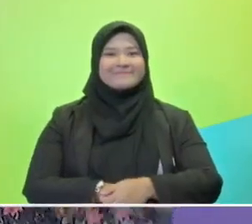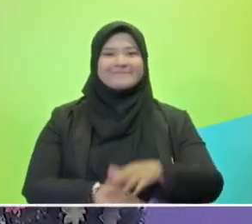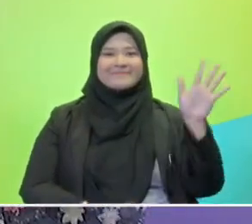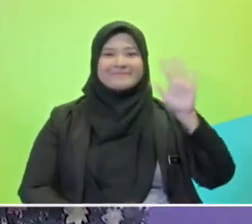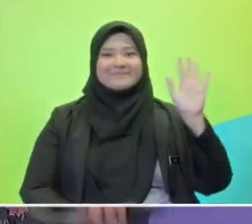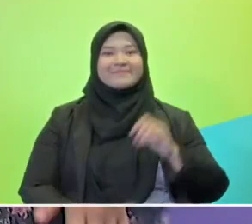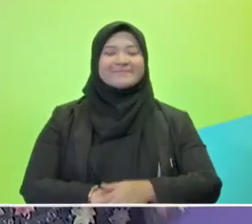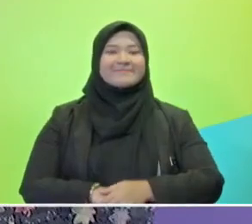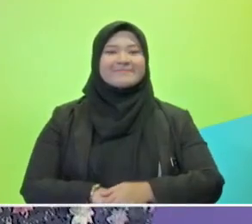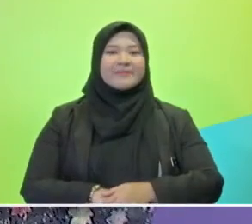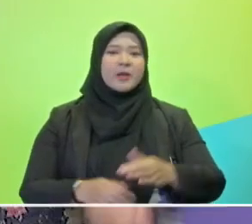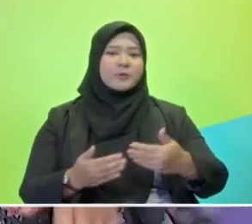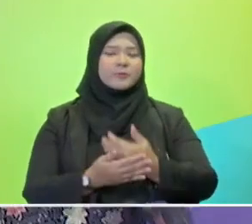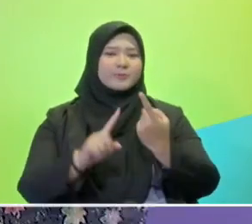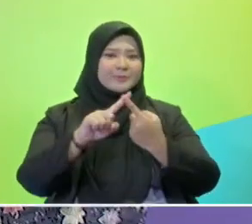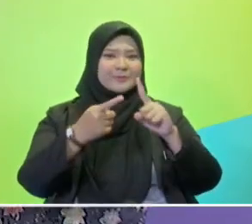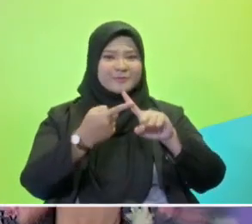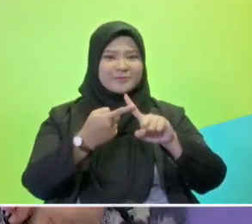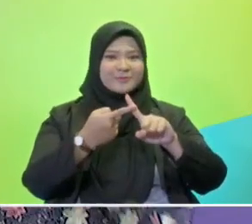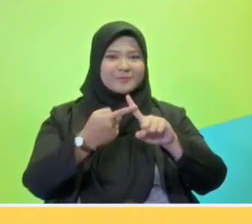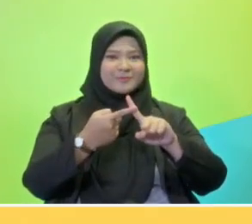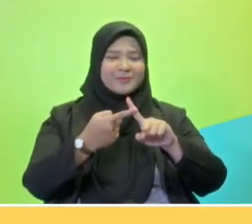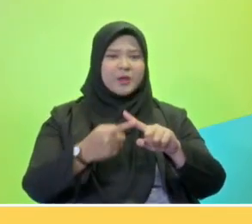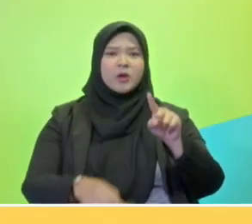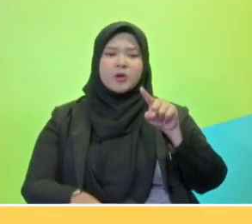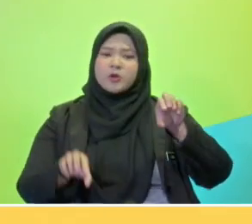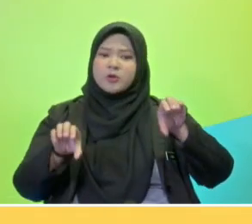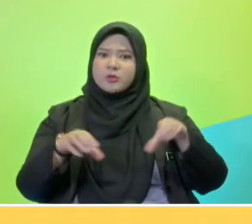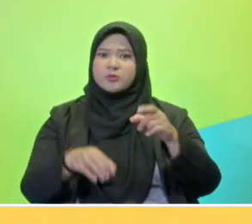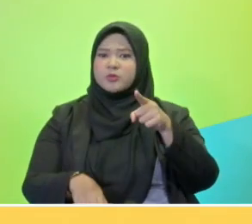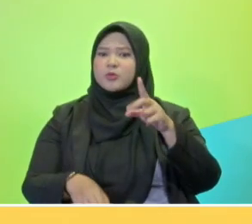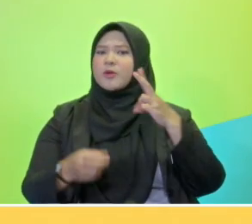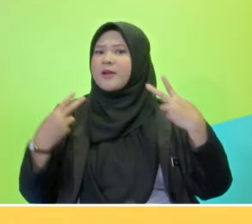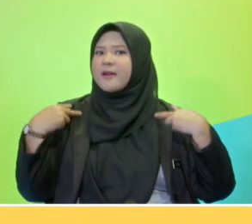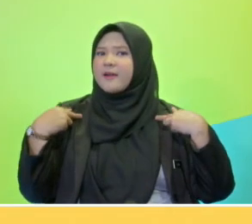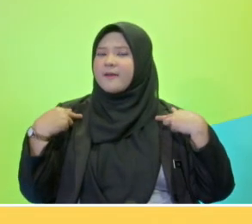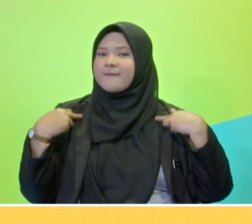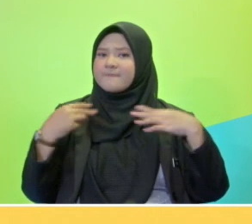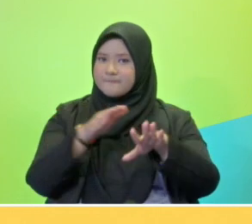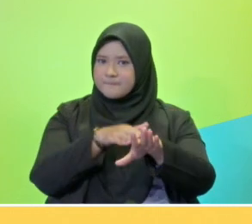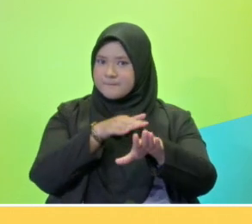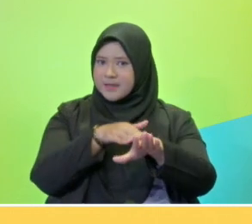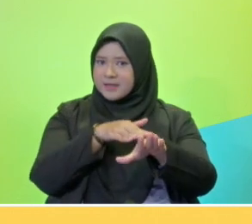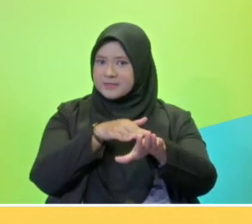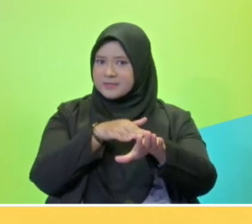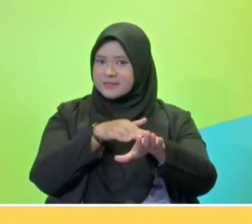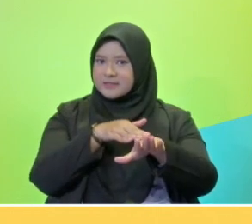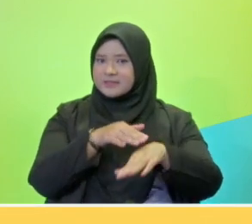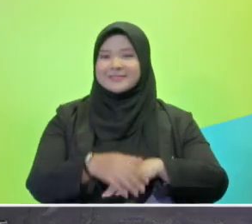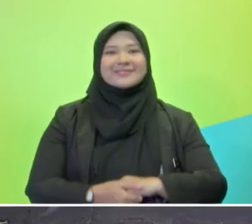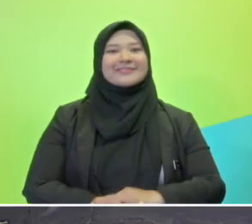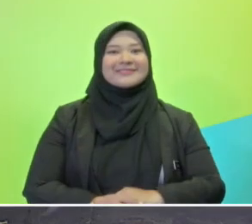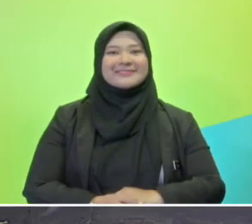any pets to feed? I've got a cat, a frog and ducks. Let's feed. Let's feed. Let's feed. Alright. That